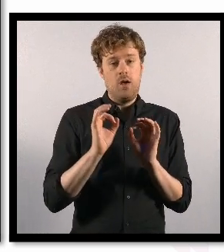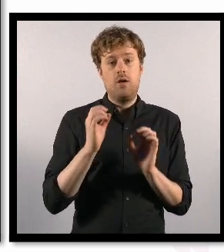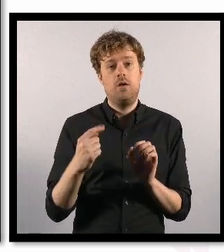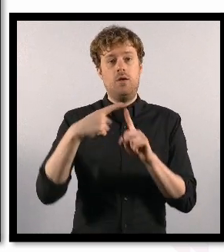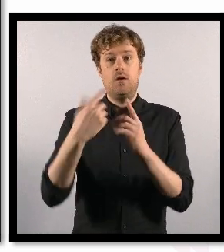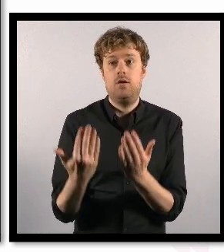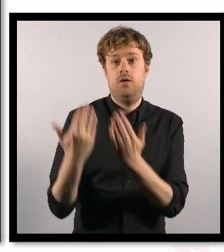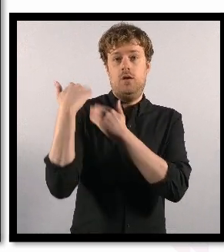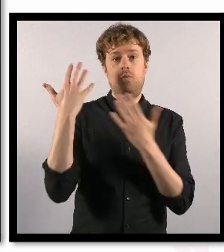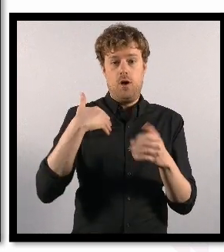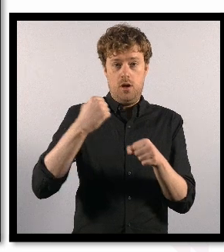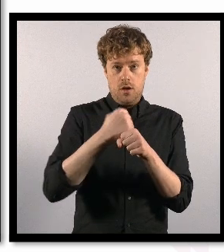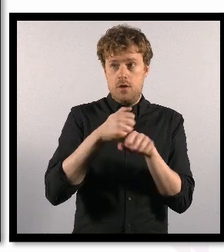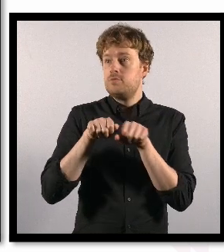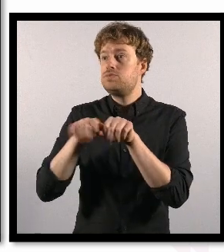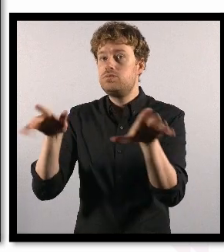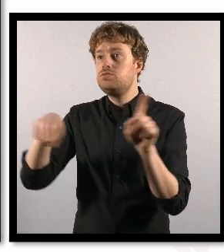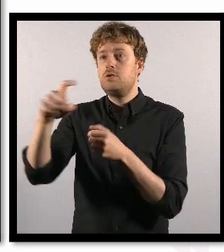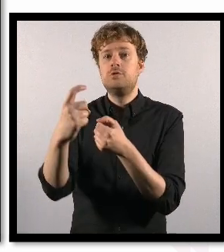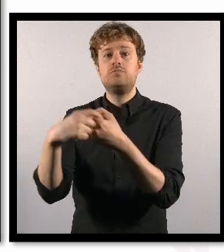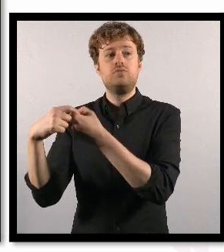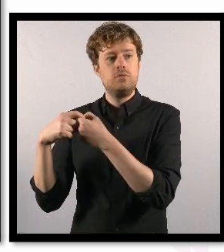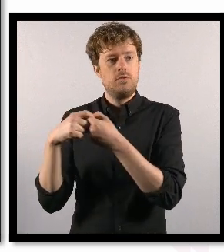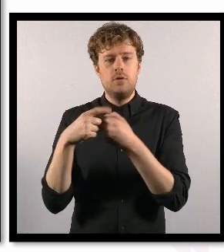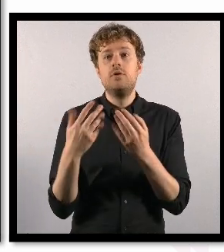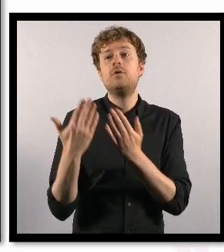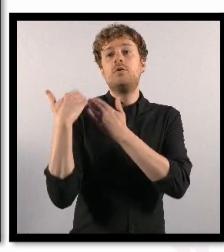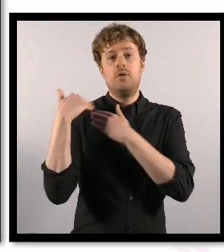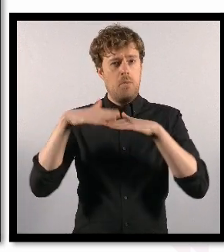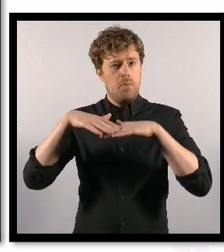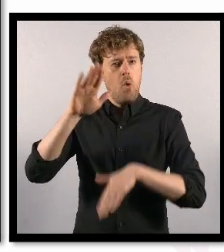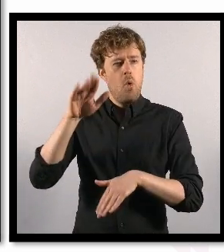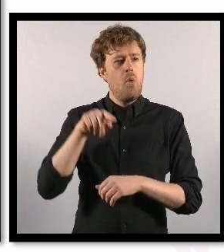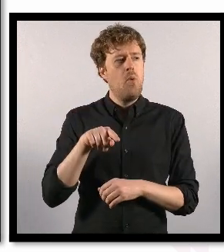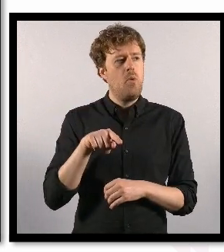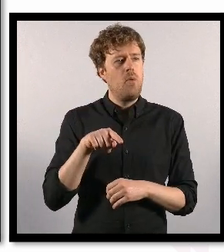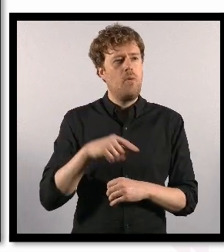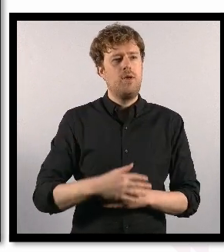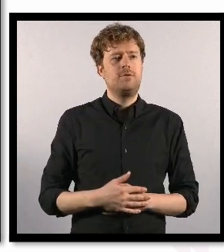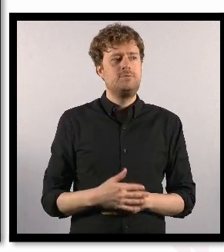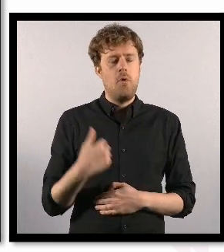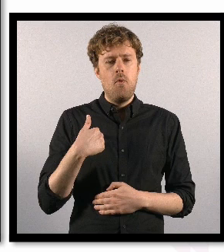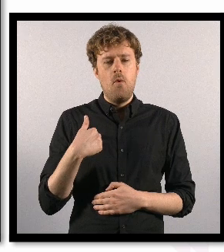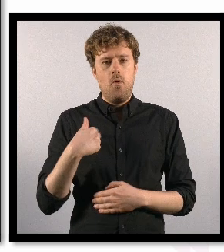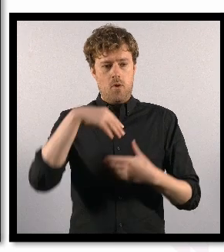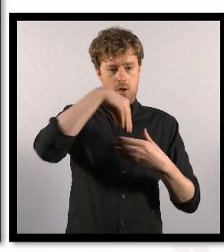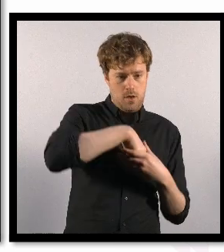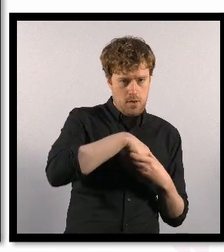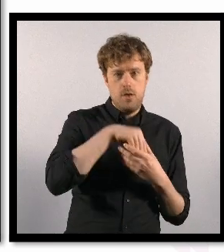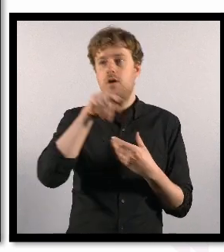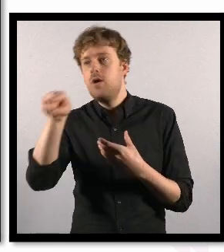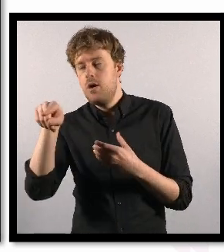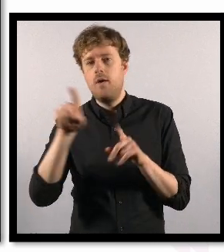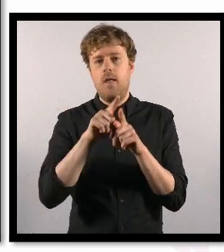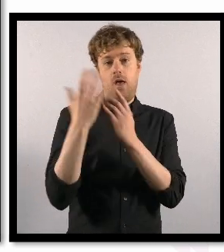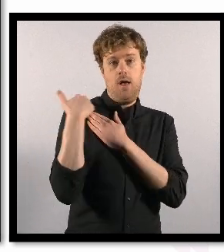We had to rewrite our entire back-end system. And that was not on our roadmap.